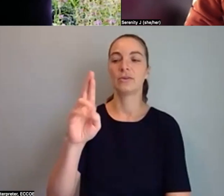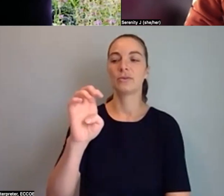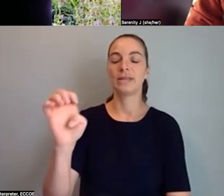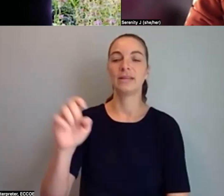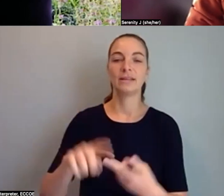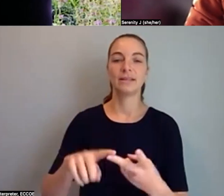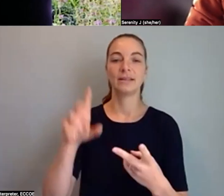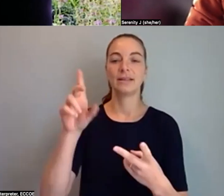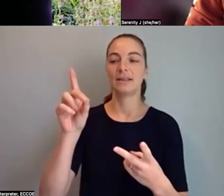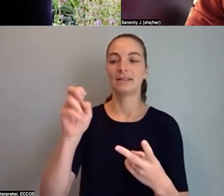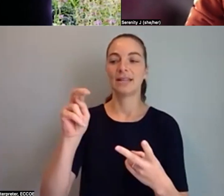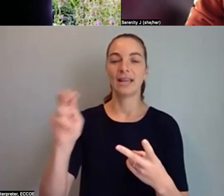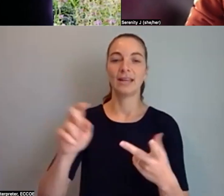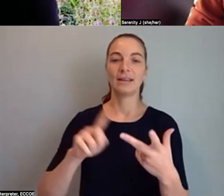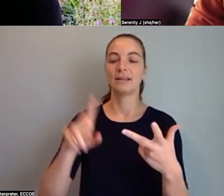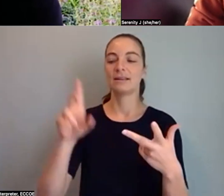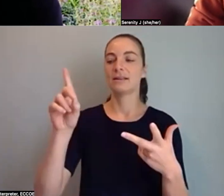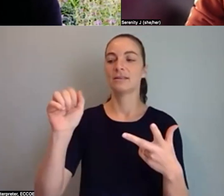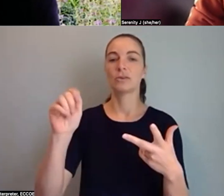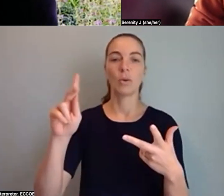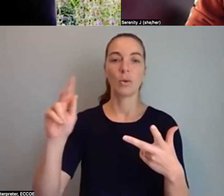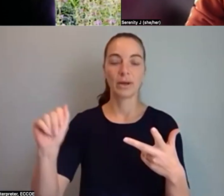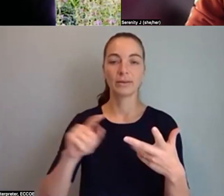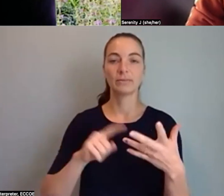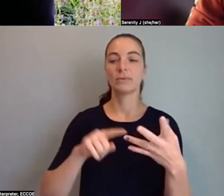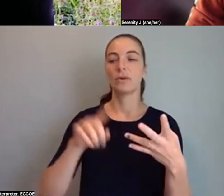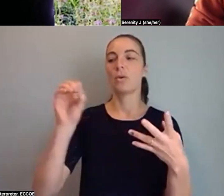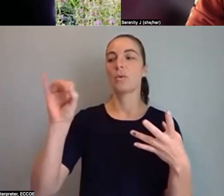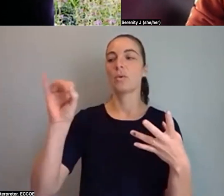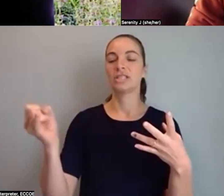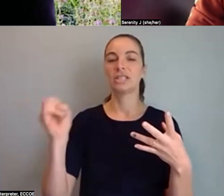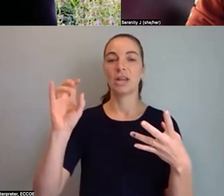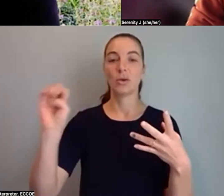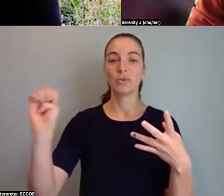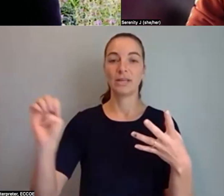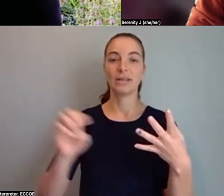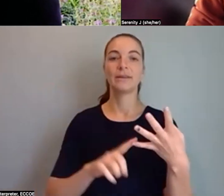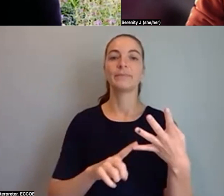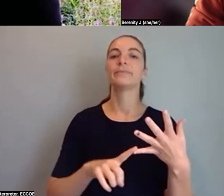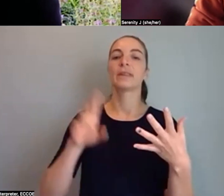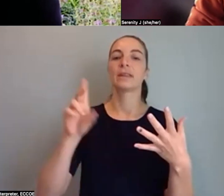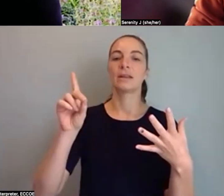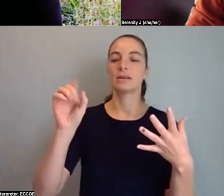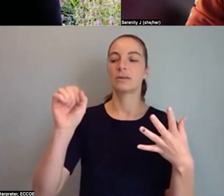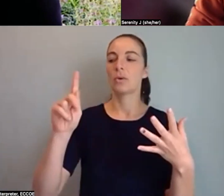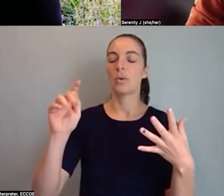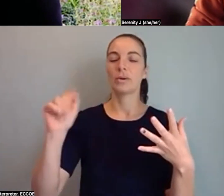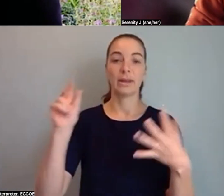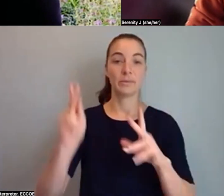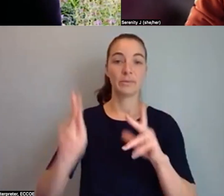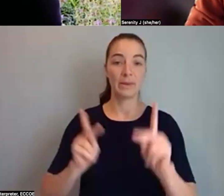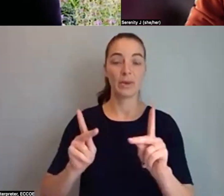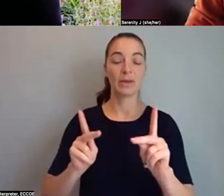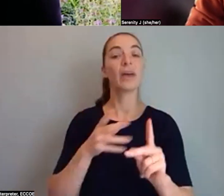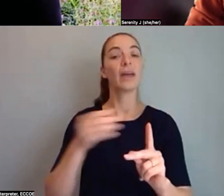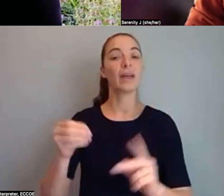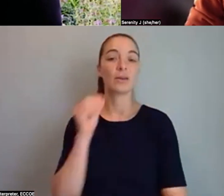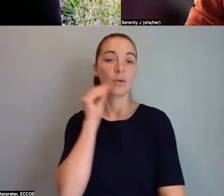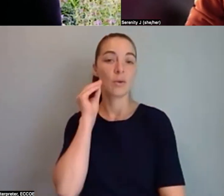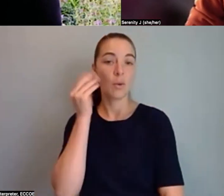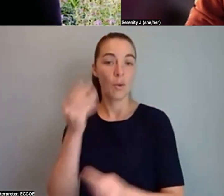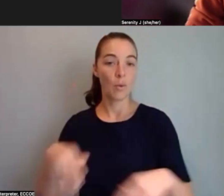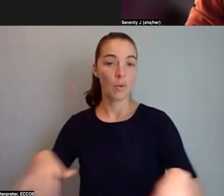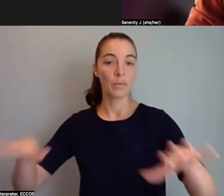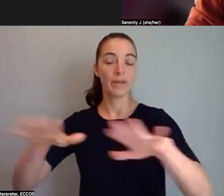peoples, and we are also situated on the homeland of the Métis Nation. Please feel free to write in the comments